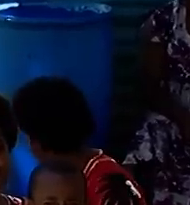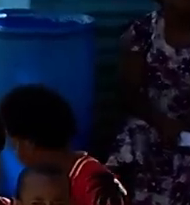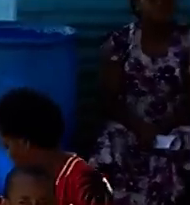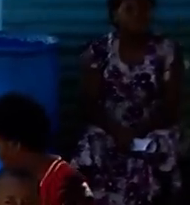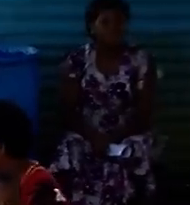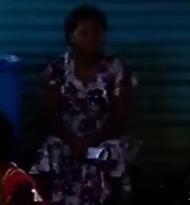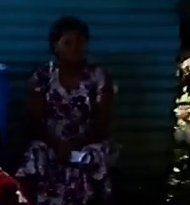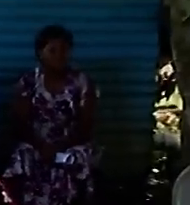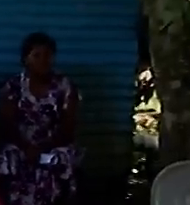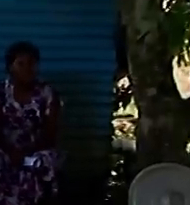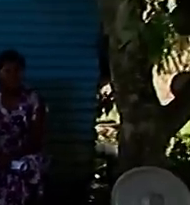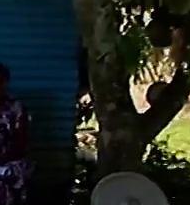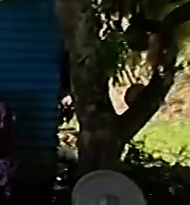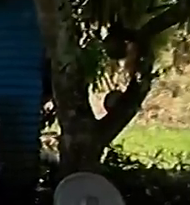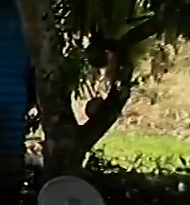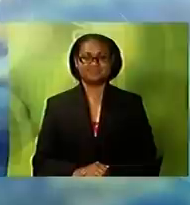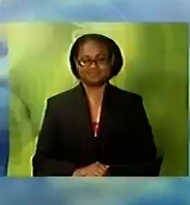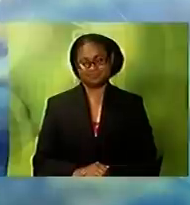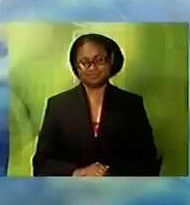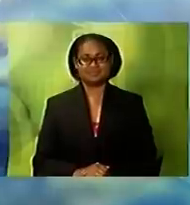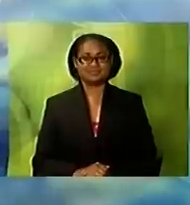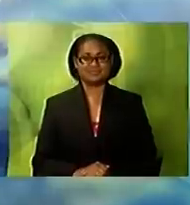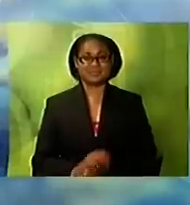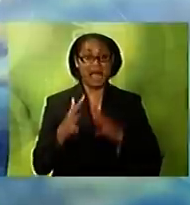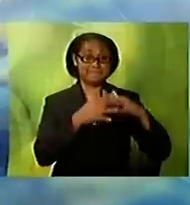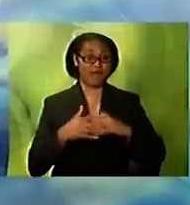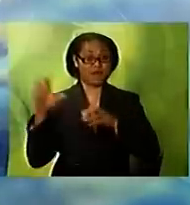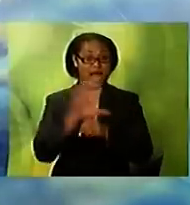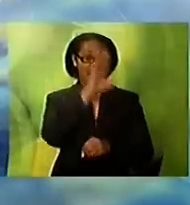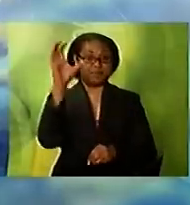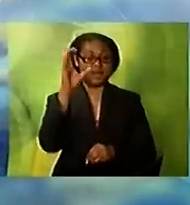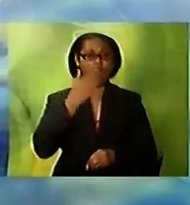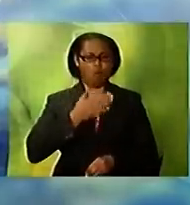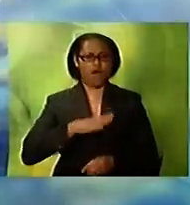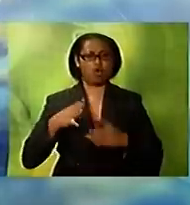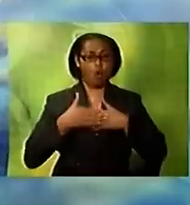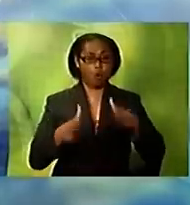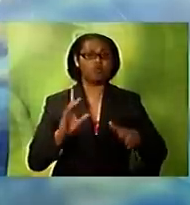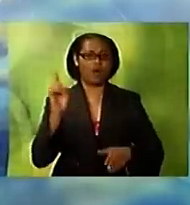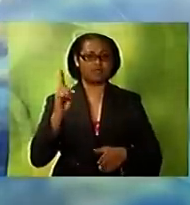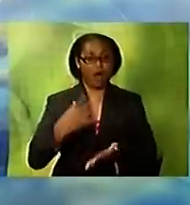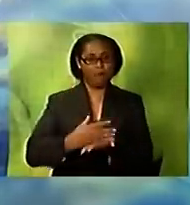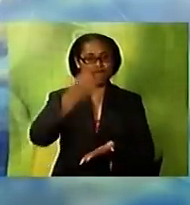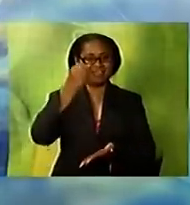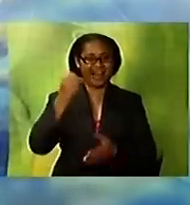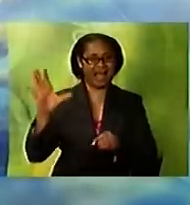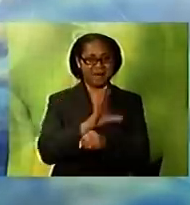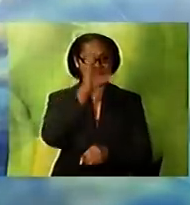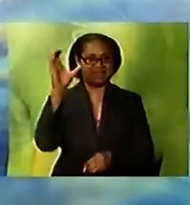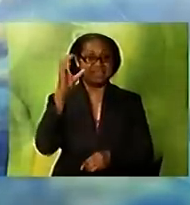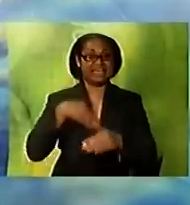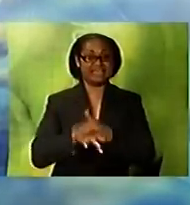those rural and remote communities. An American company is expected to open a bottled water facility soon at Nananu village